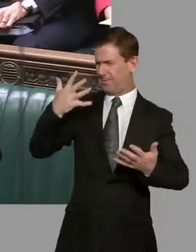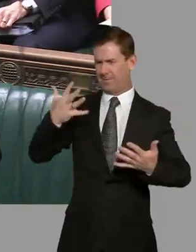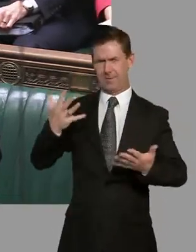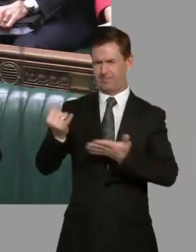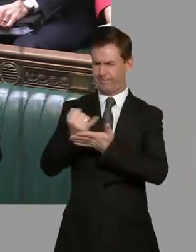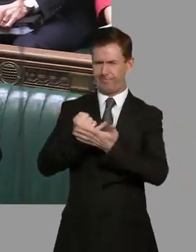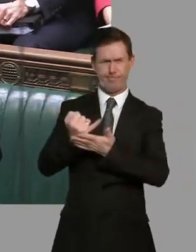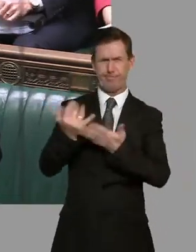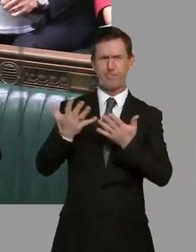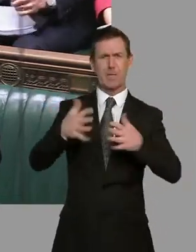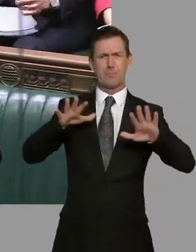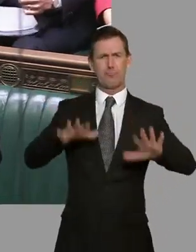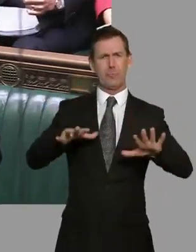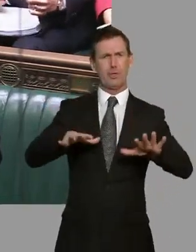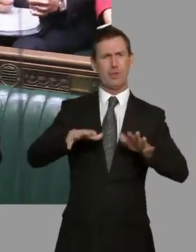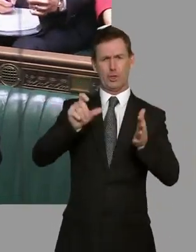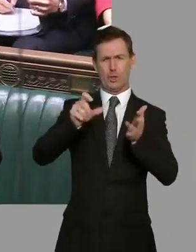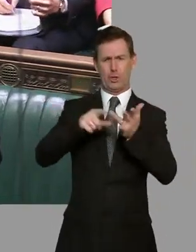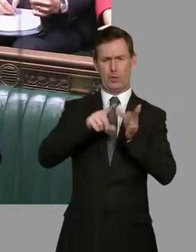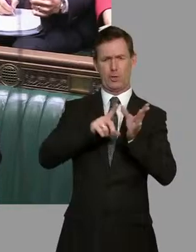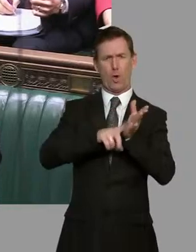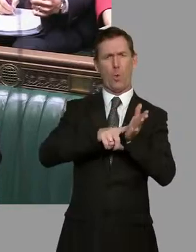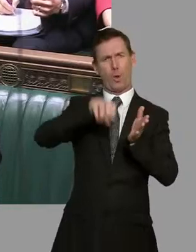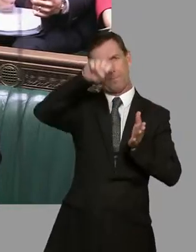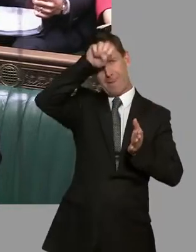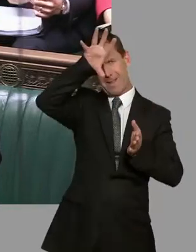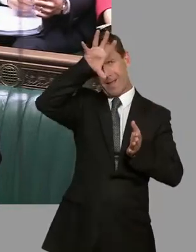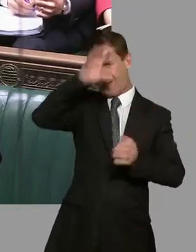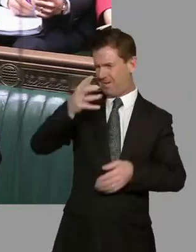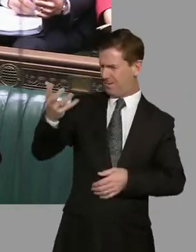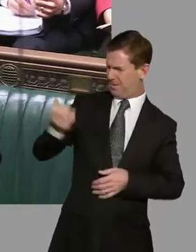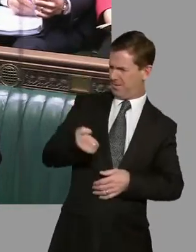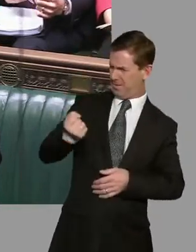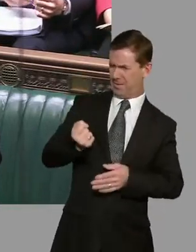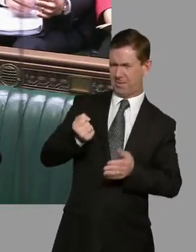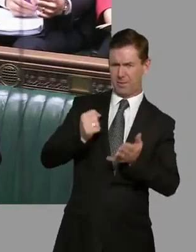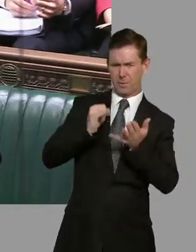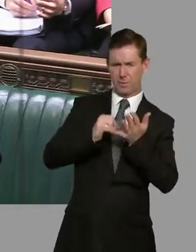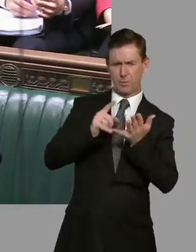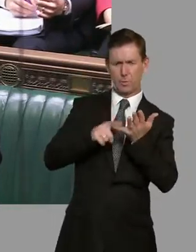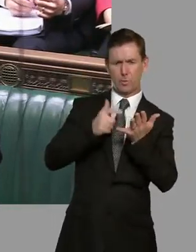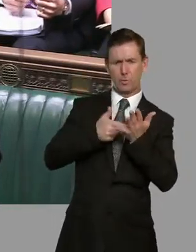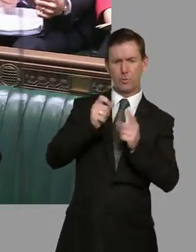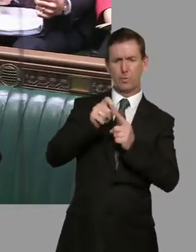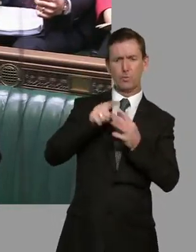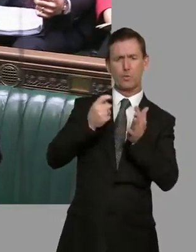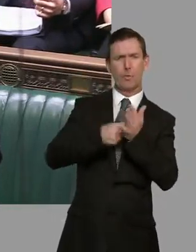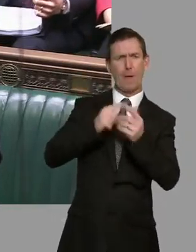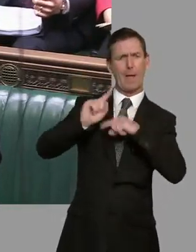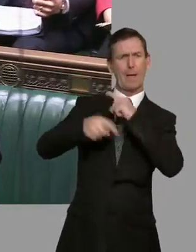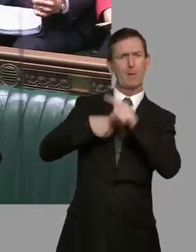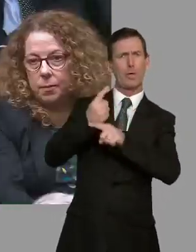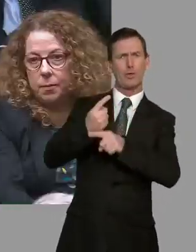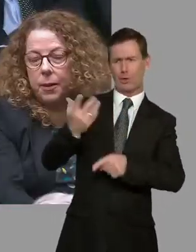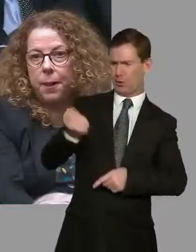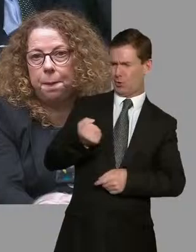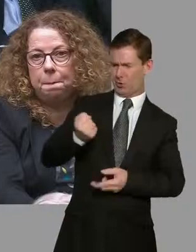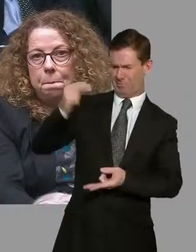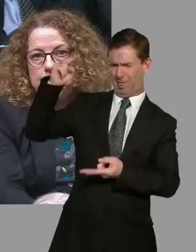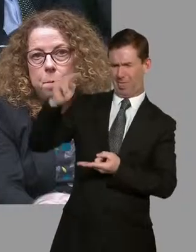for Industry met the trustees last year, and we will be working with the coal staff trustees to consider their